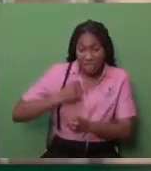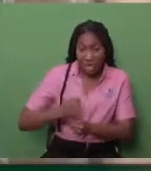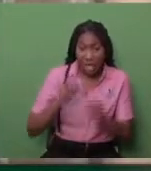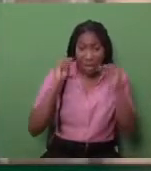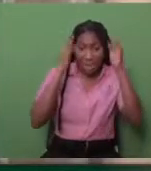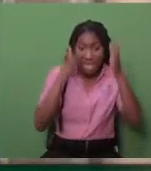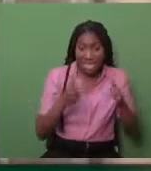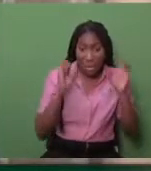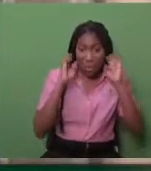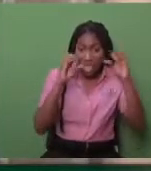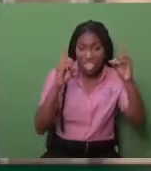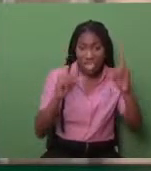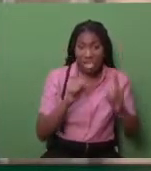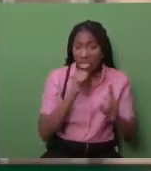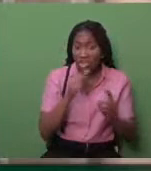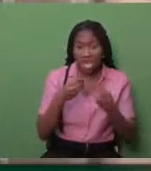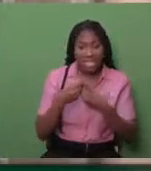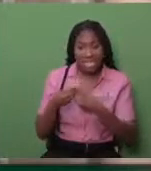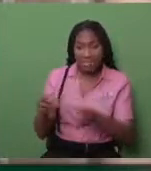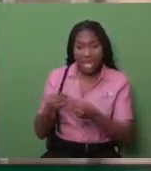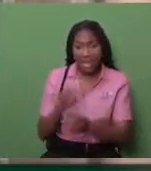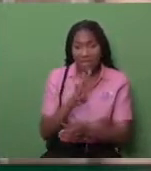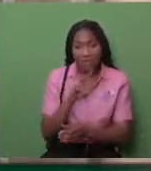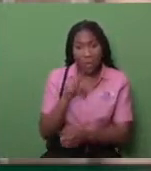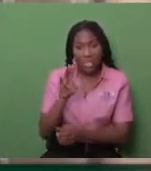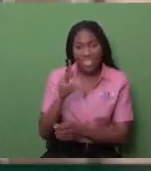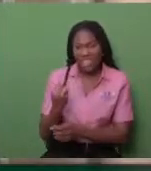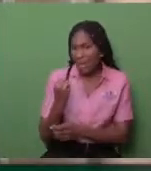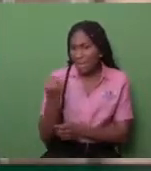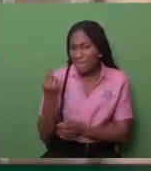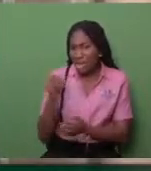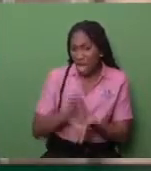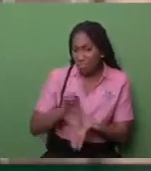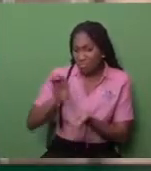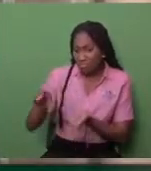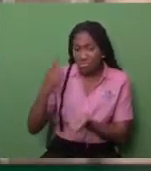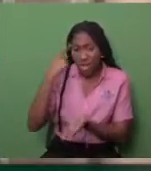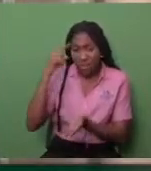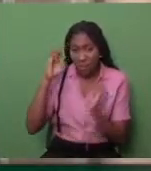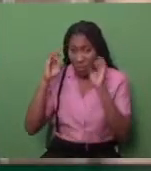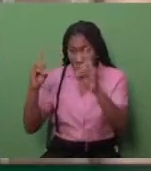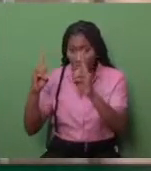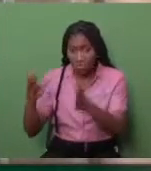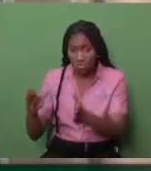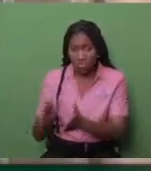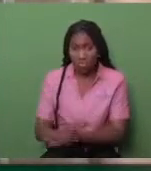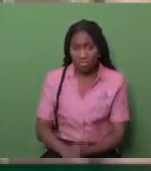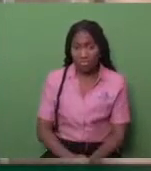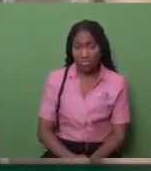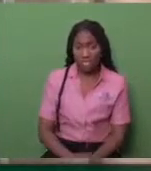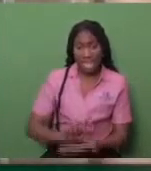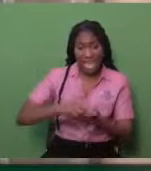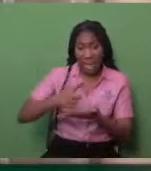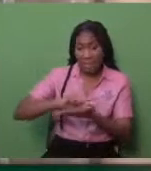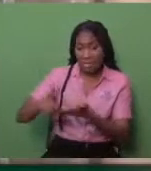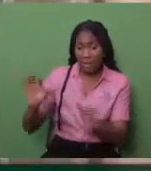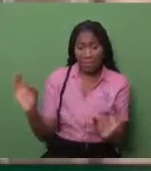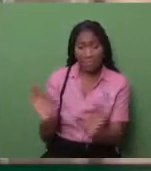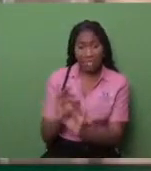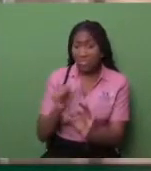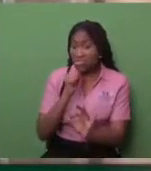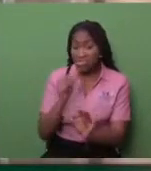not spend $4.7 million allocated for the purpose of acquiring and distributing laptops and tablets. Did not spend